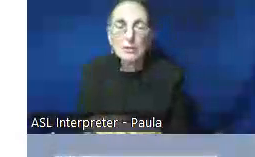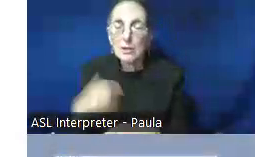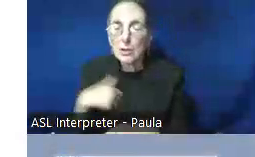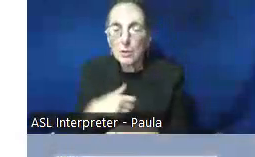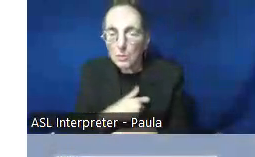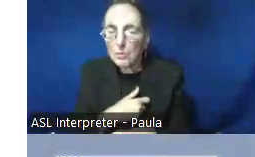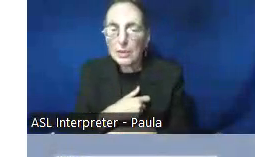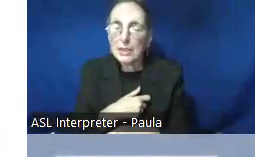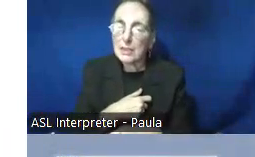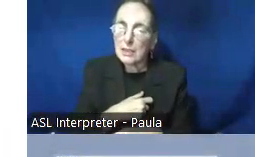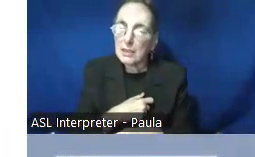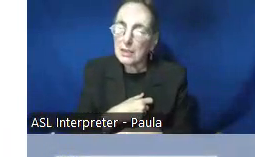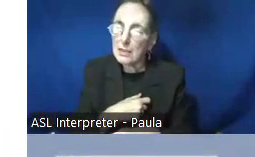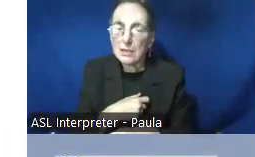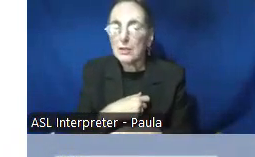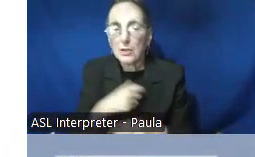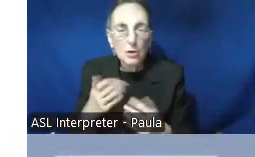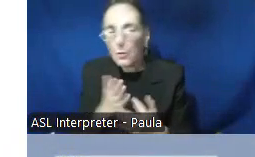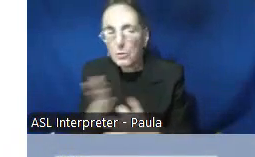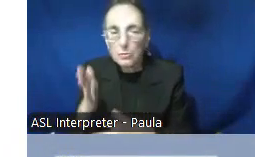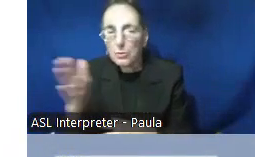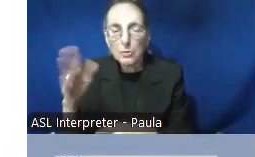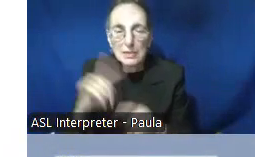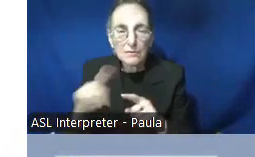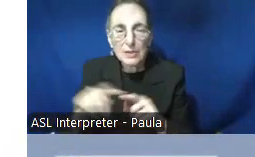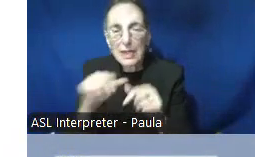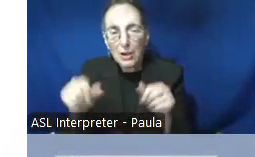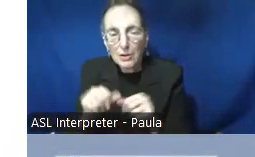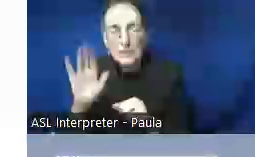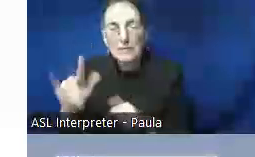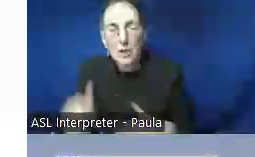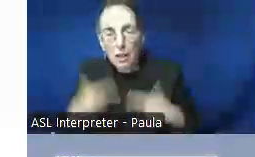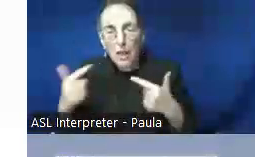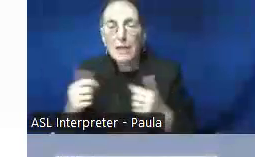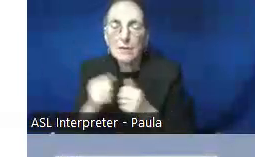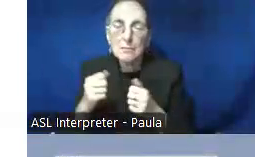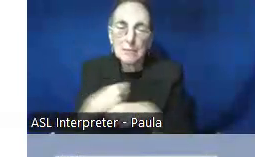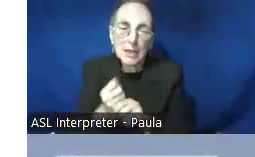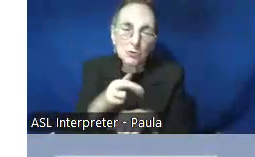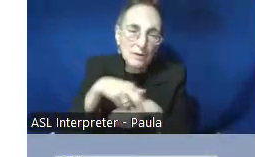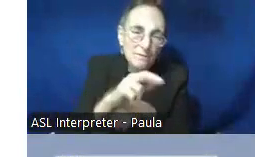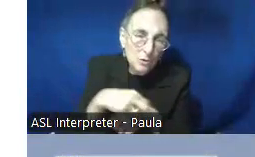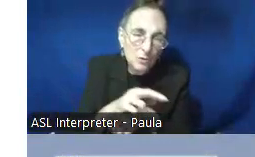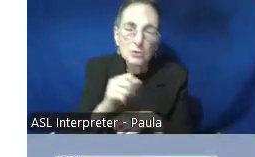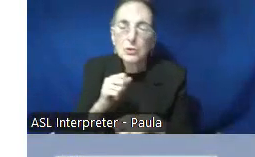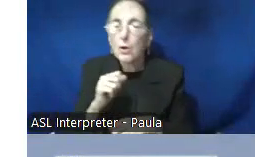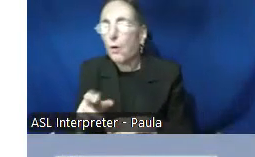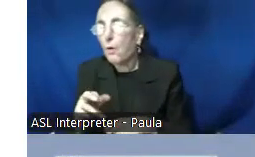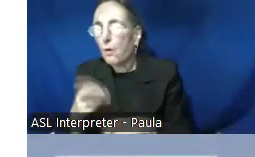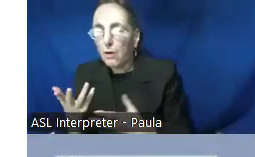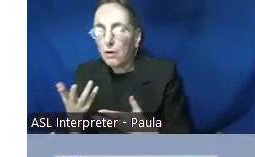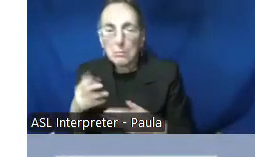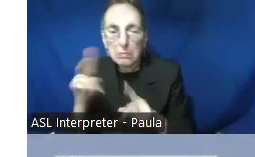all the different areas of their life and make referrals or apply for programs that address the needs that they have.